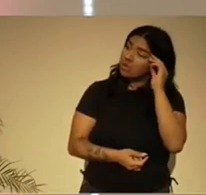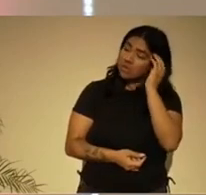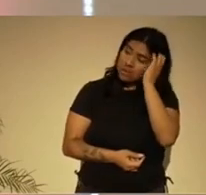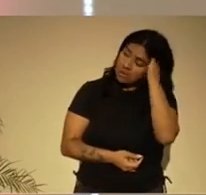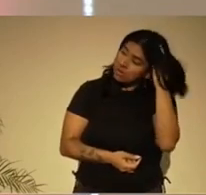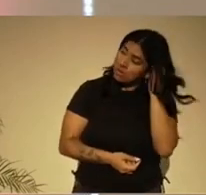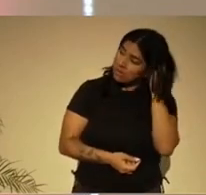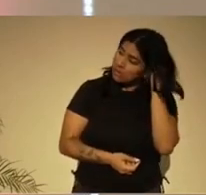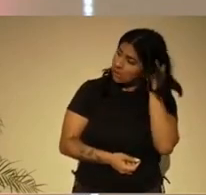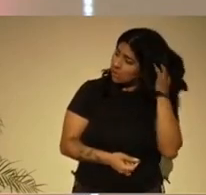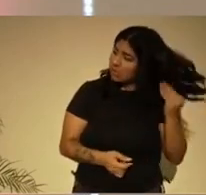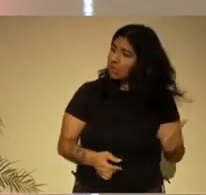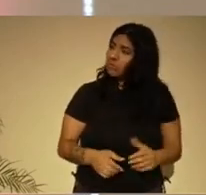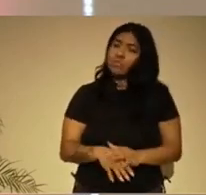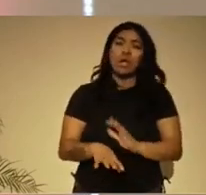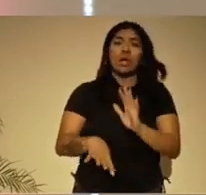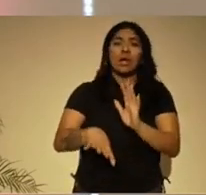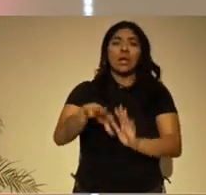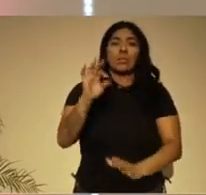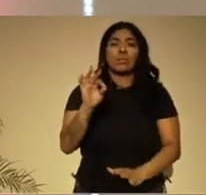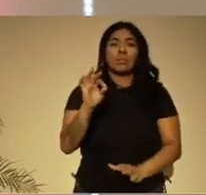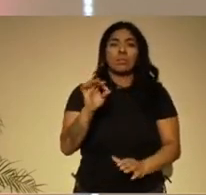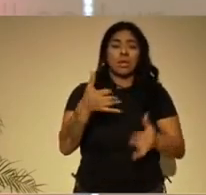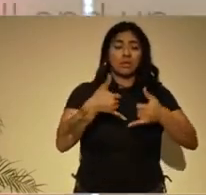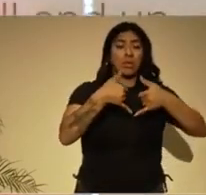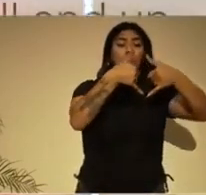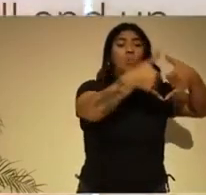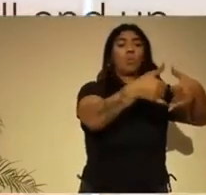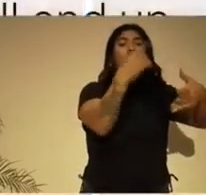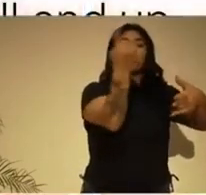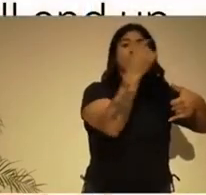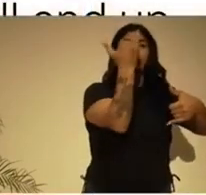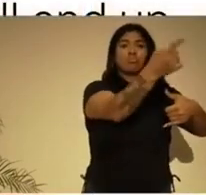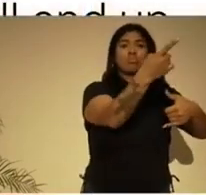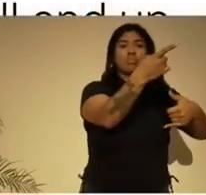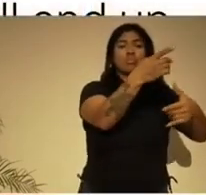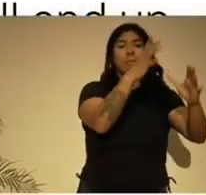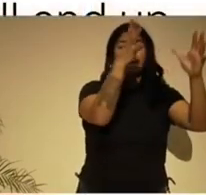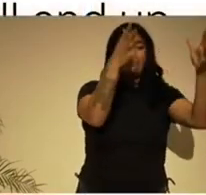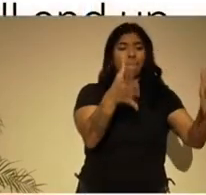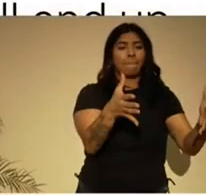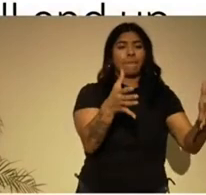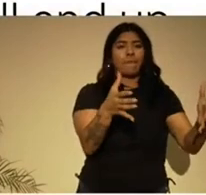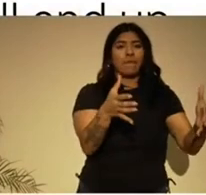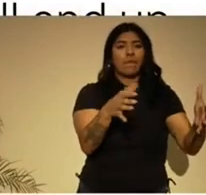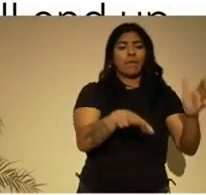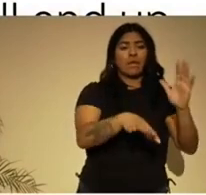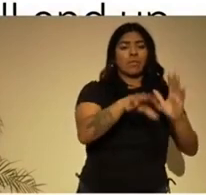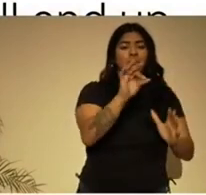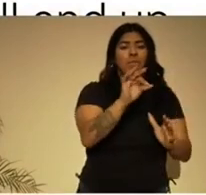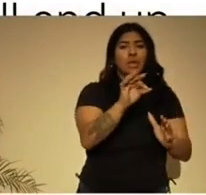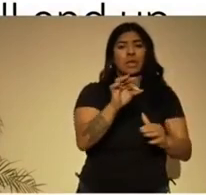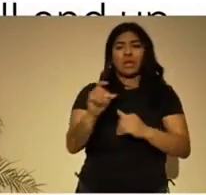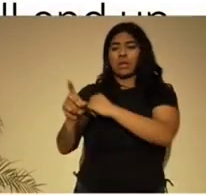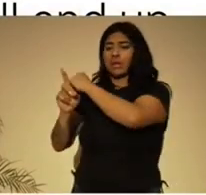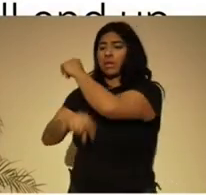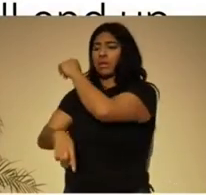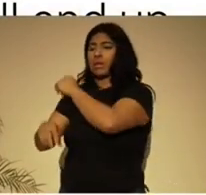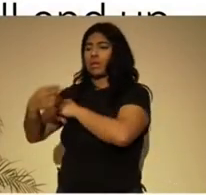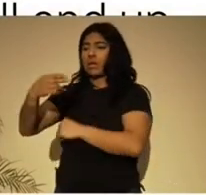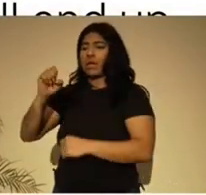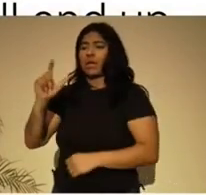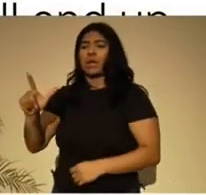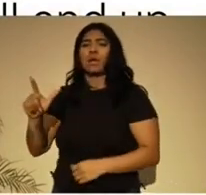And so you can choose the reward, which is eternity, or you can choose the loss, you can choose the punishment, which is